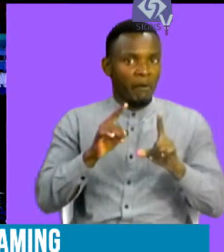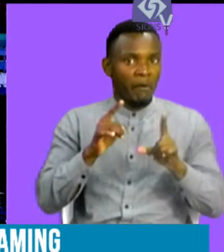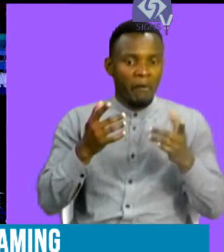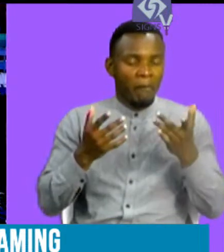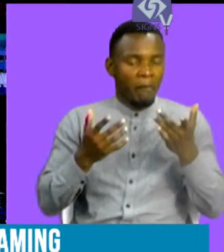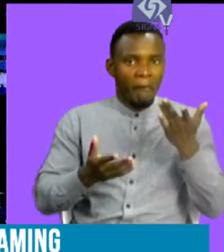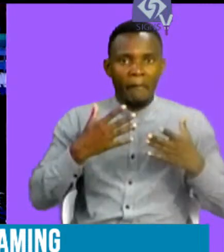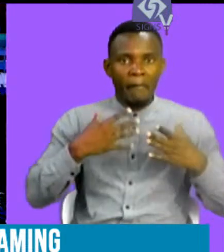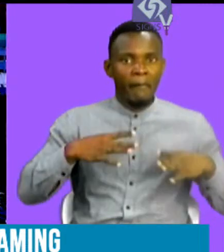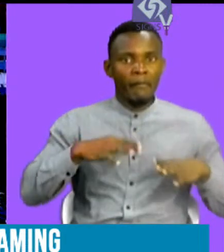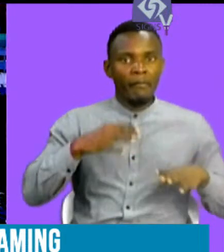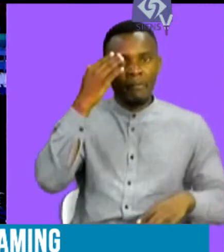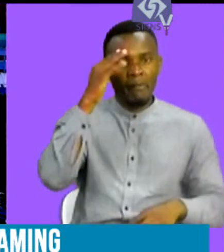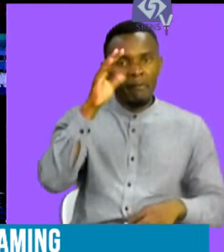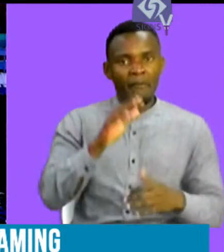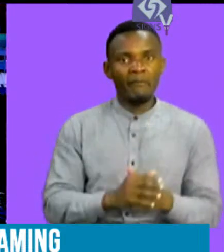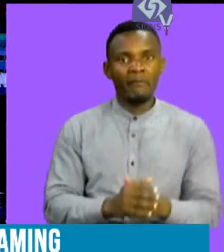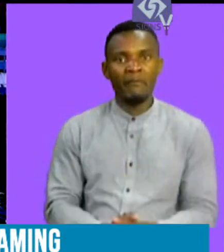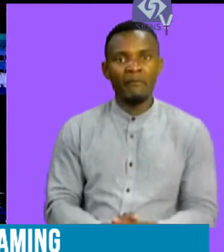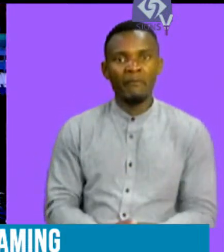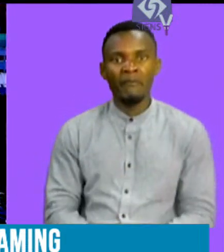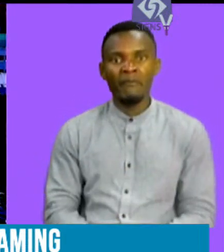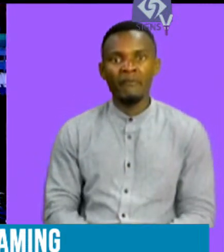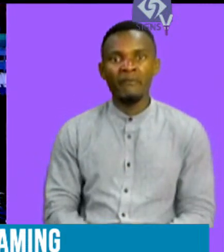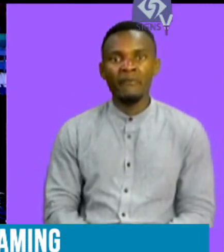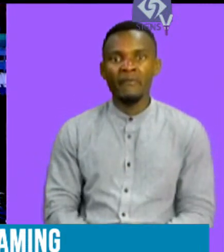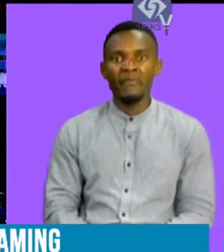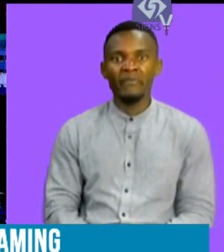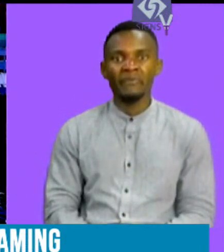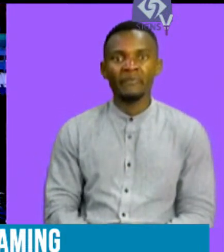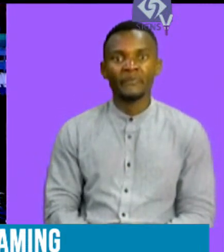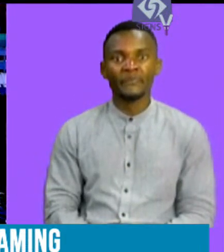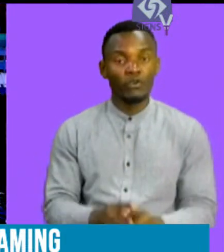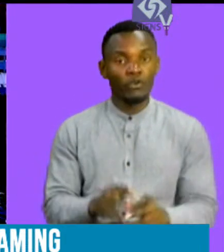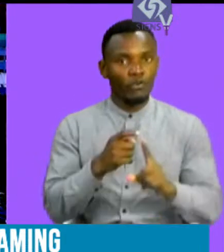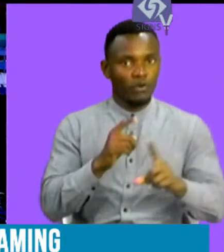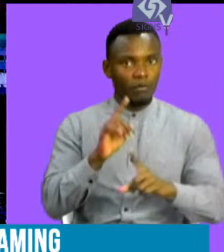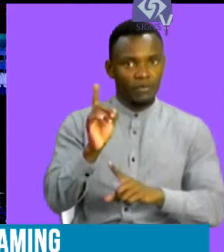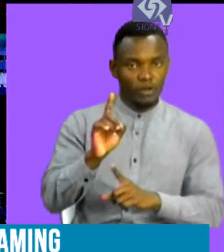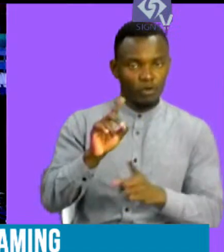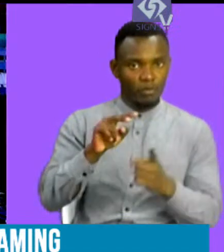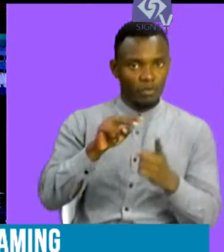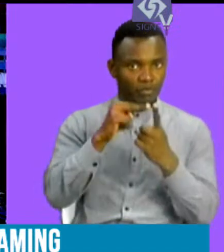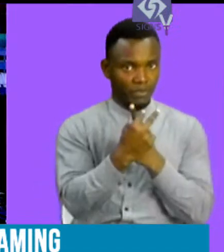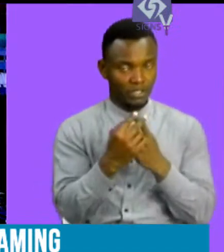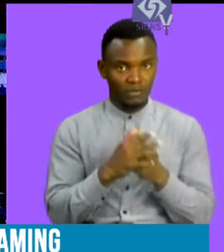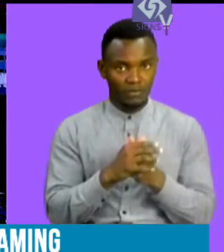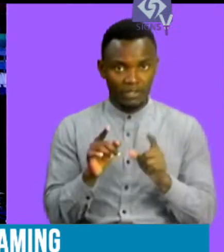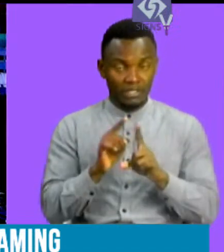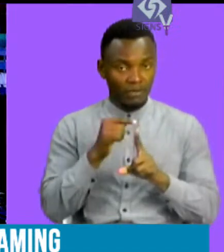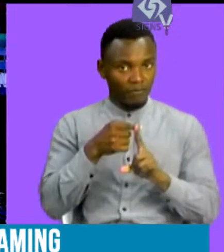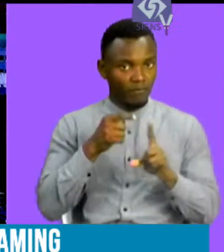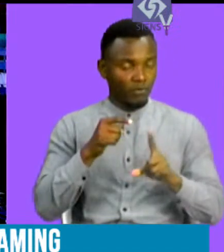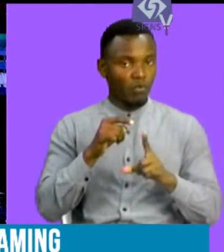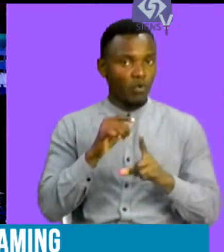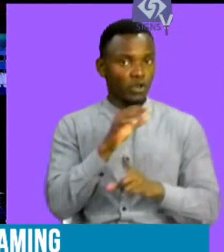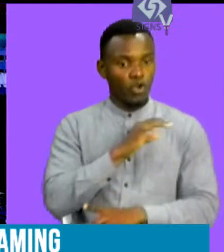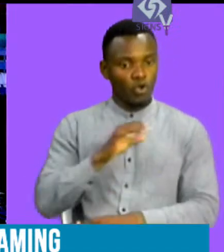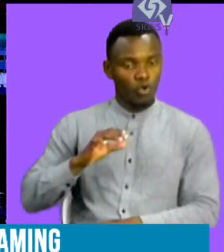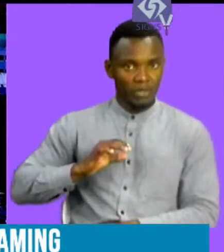know. From a Nairobi County perspective, and also from the Disability Mainstreaming Committee perspective,